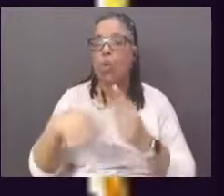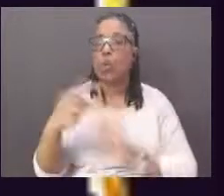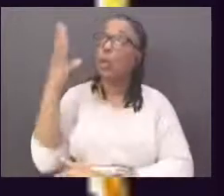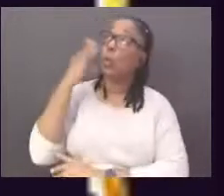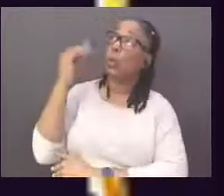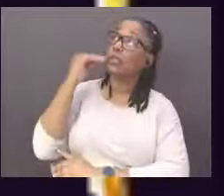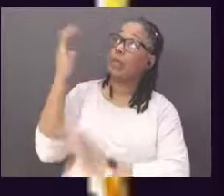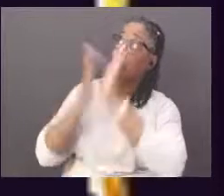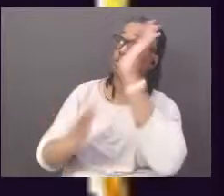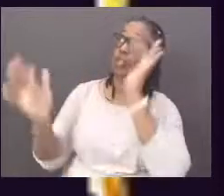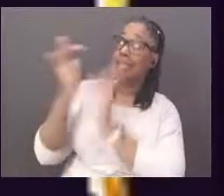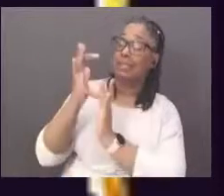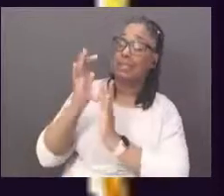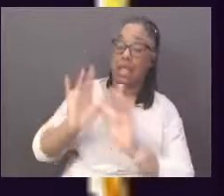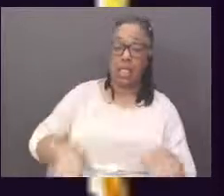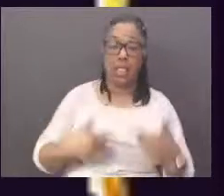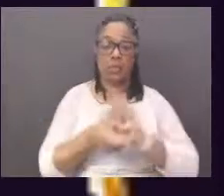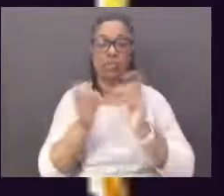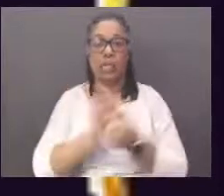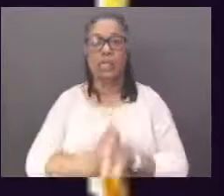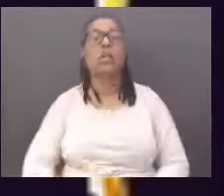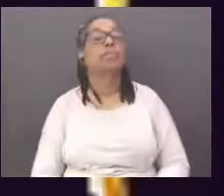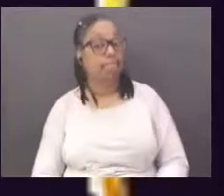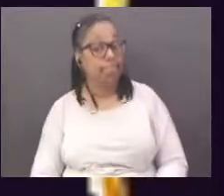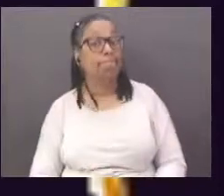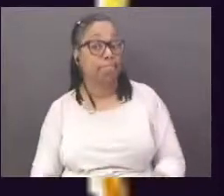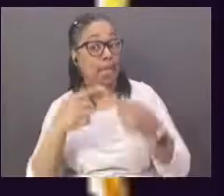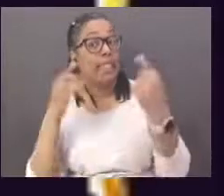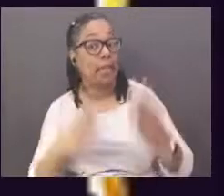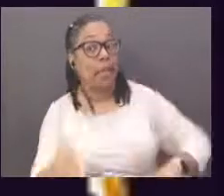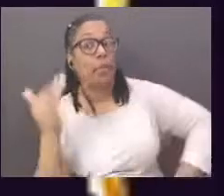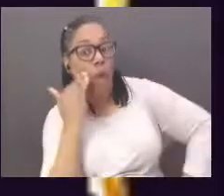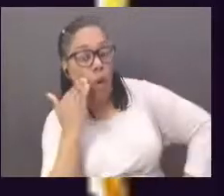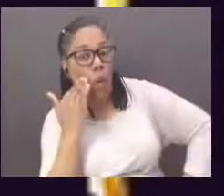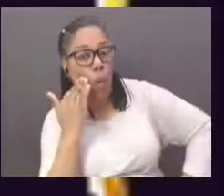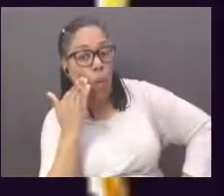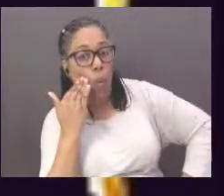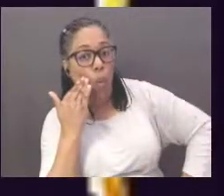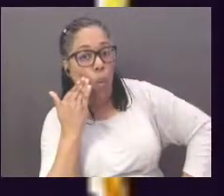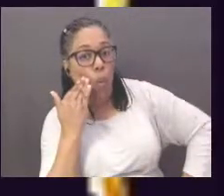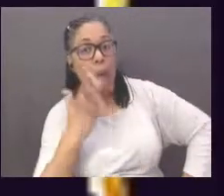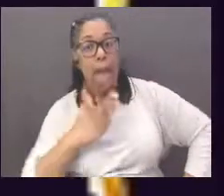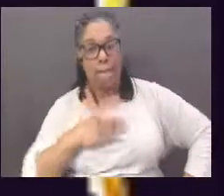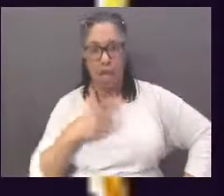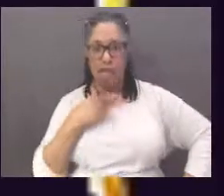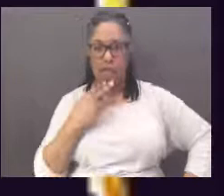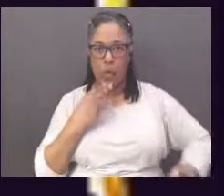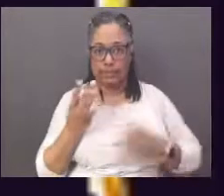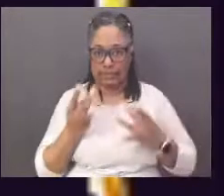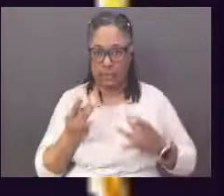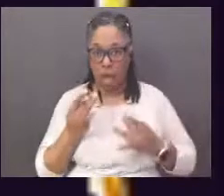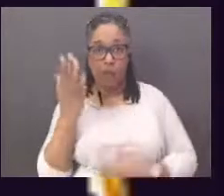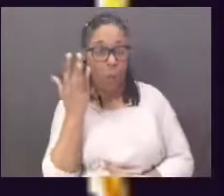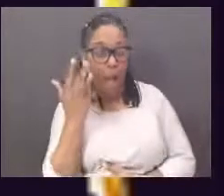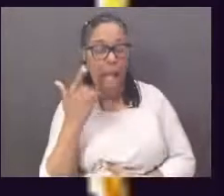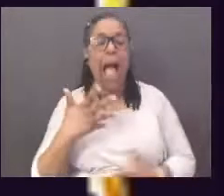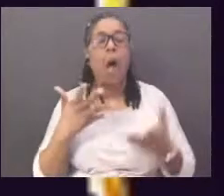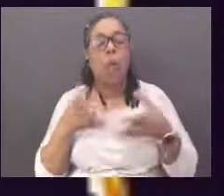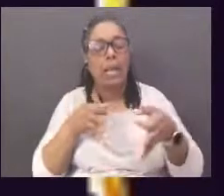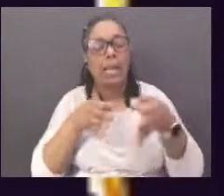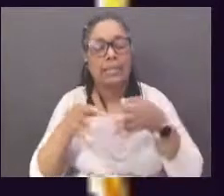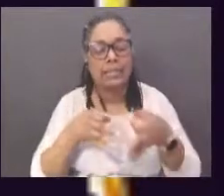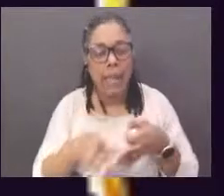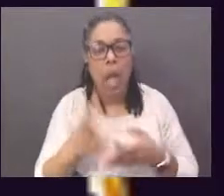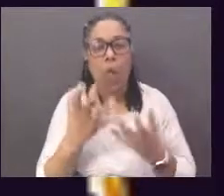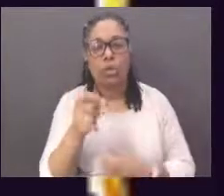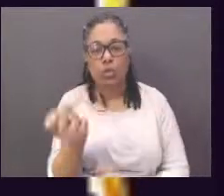is aware of it. I'm talking softly because I want you to get this. Those living for Jesus are no longer